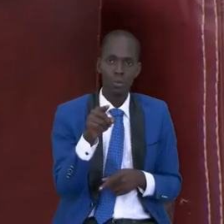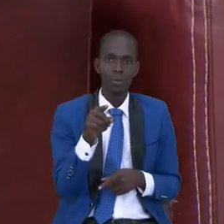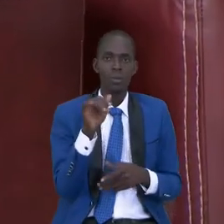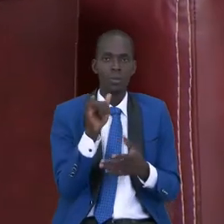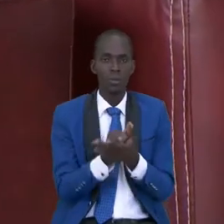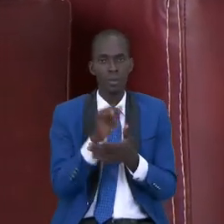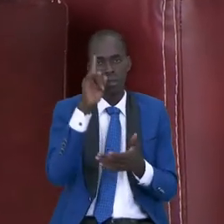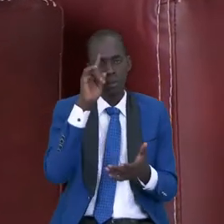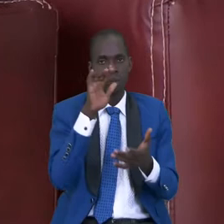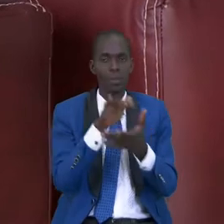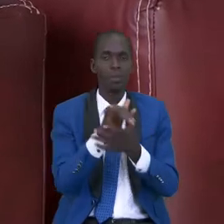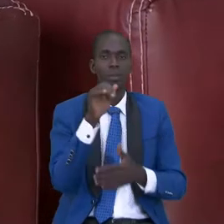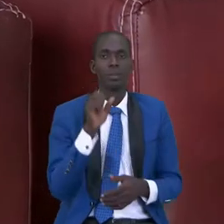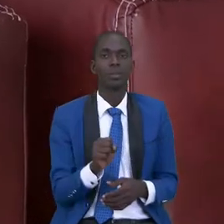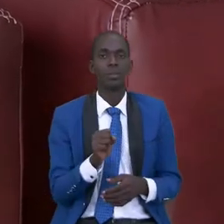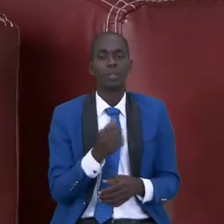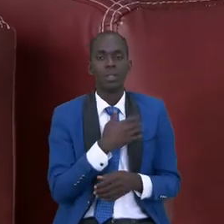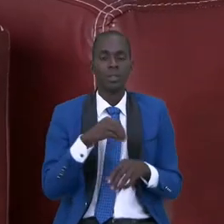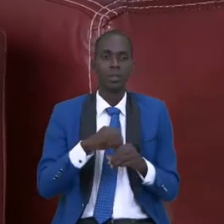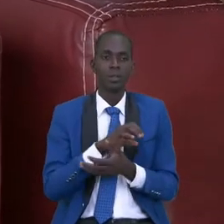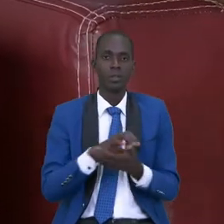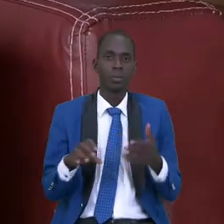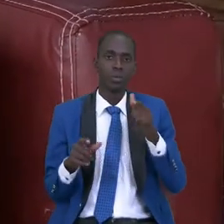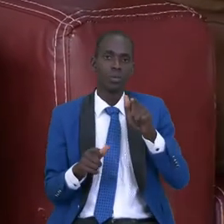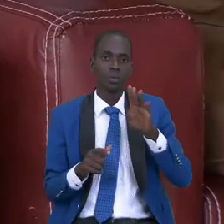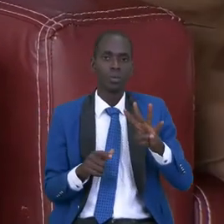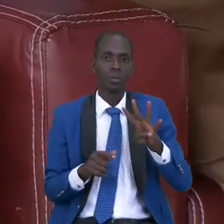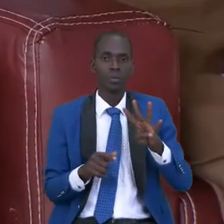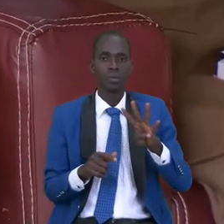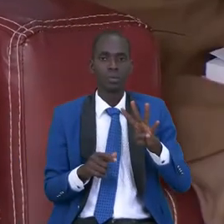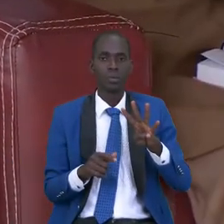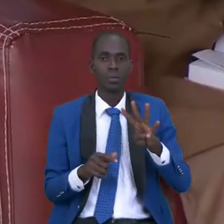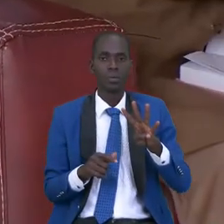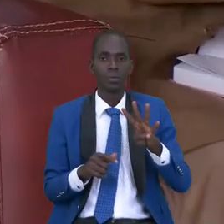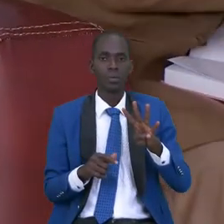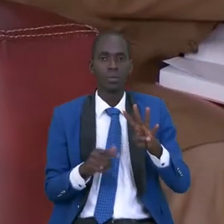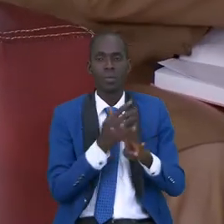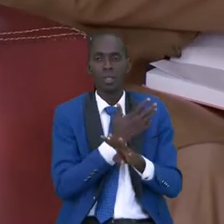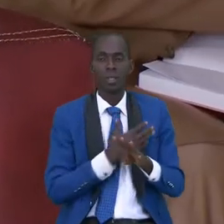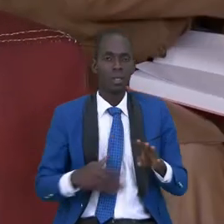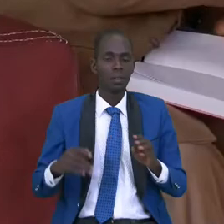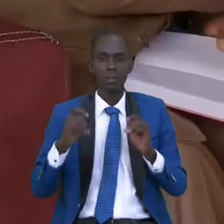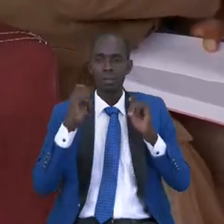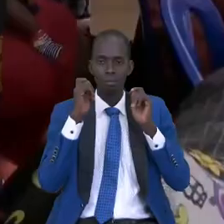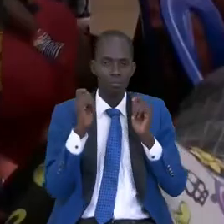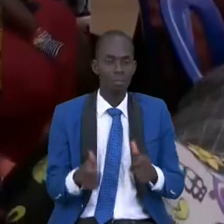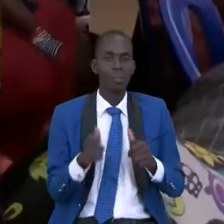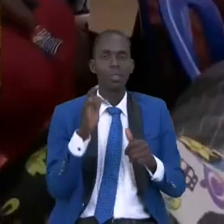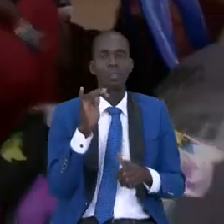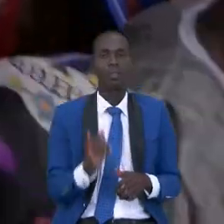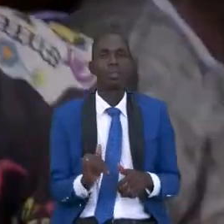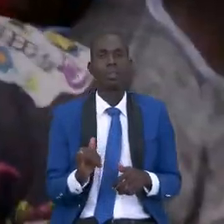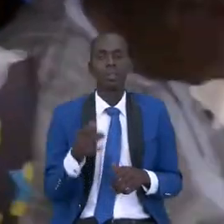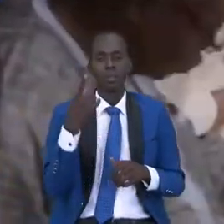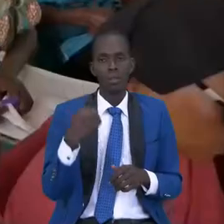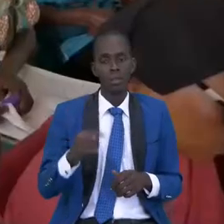that believeth. And then in verse 24, and straightway, immediately, the